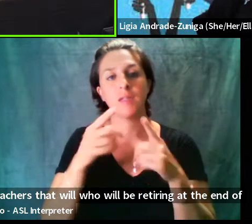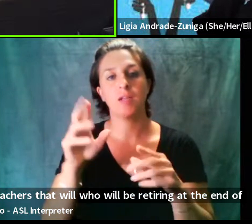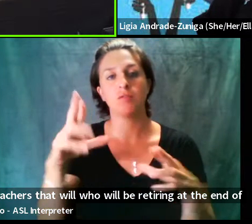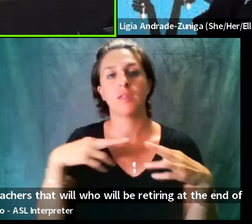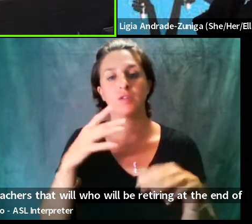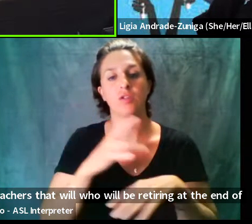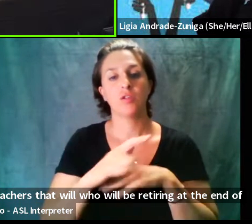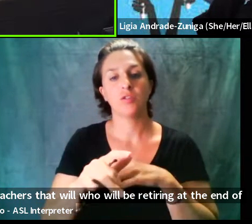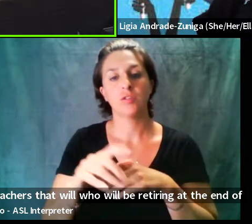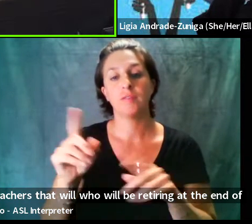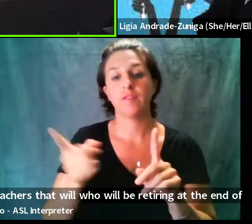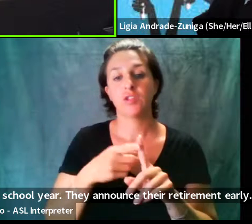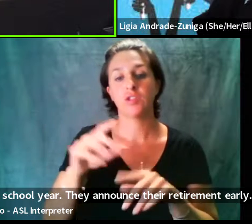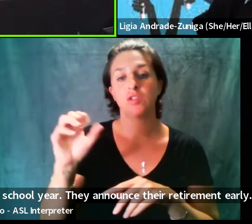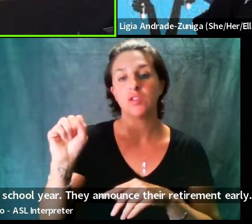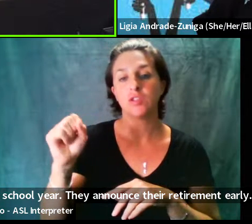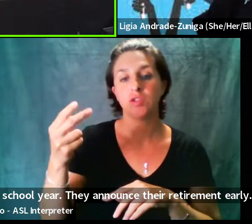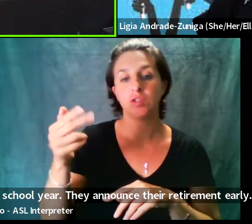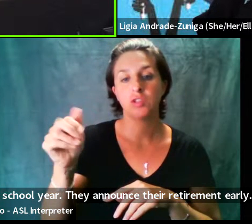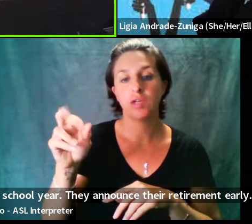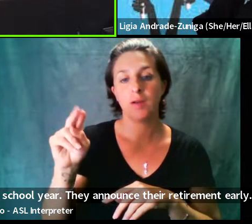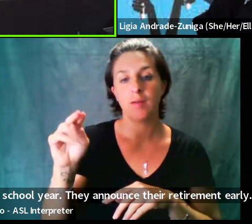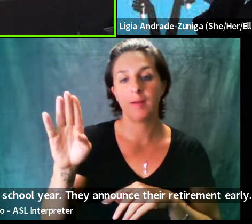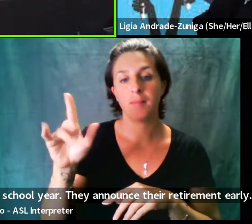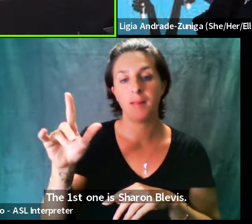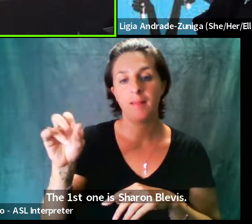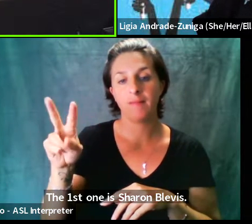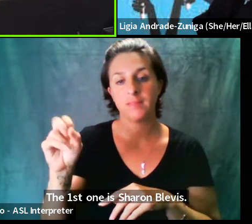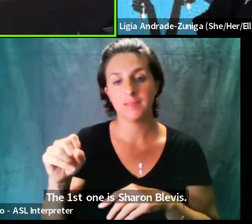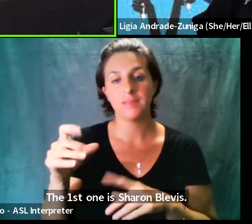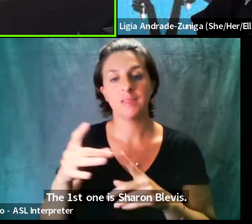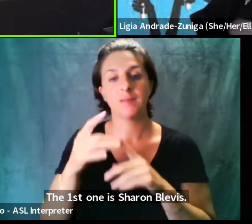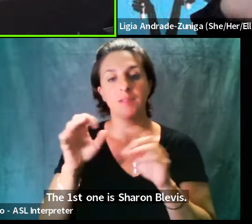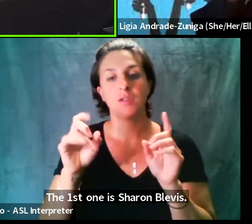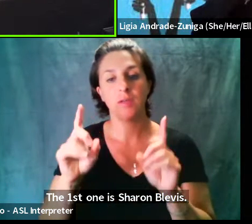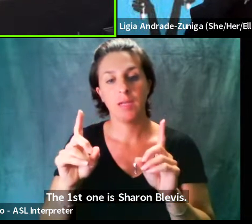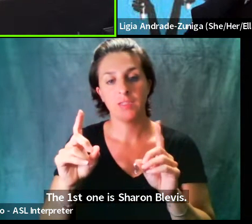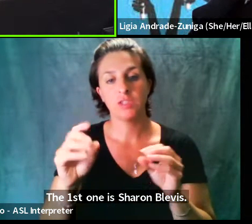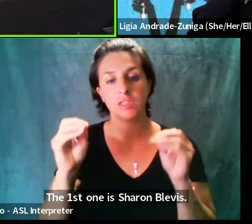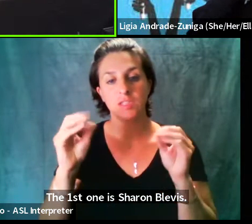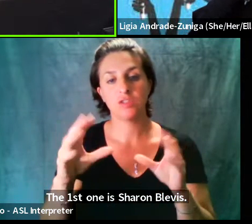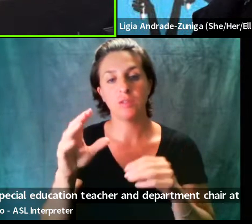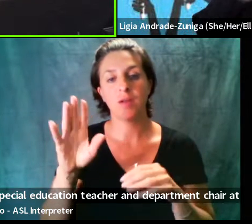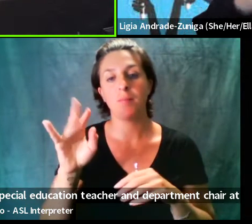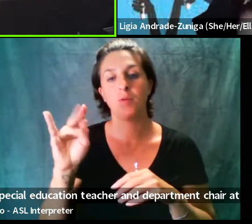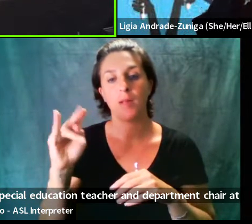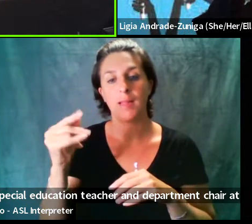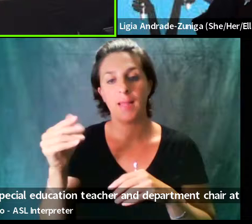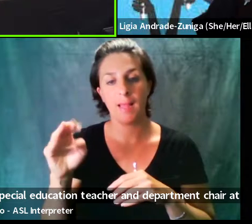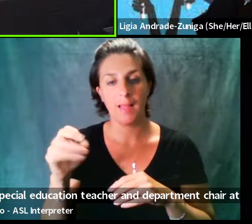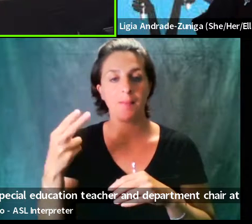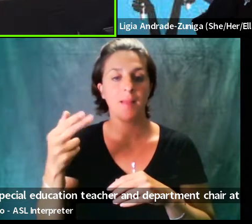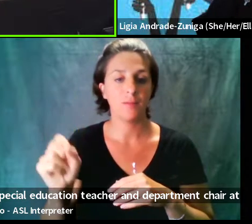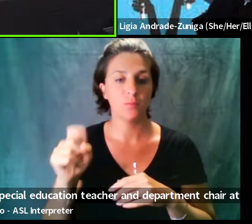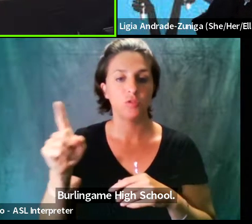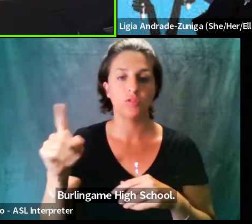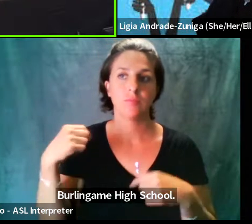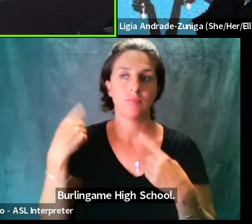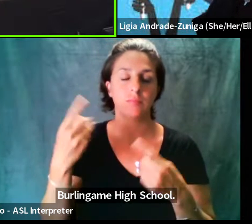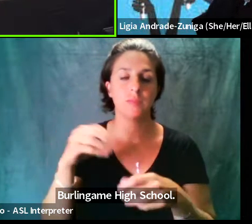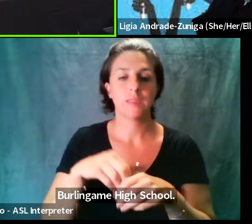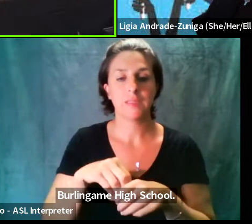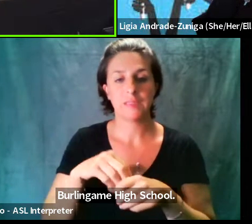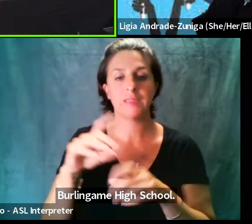Sharon Blevis, special education teacher and department chair at Burlingame High School. She's been in the district for